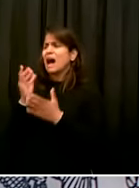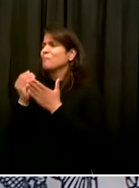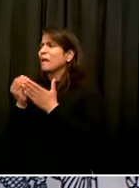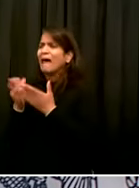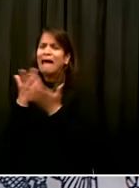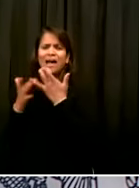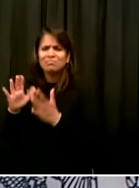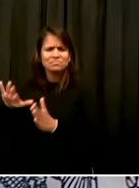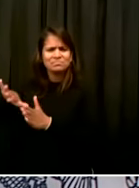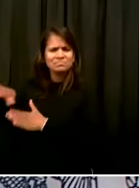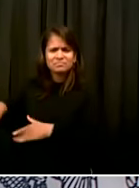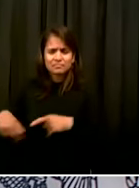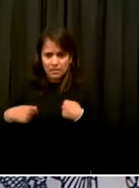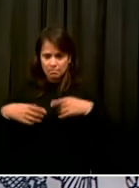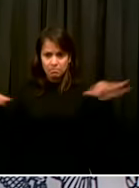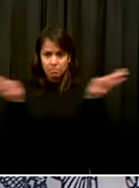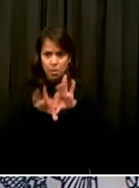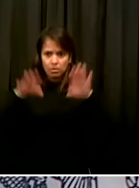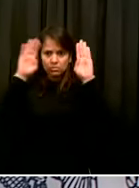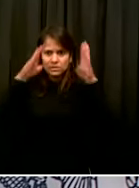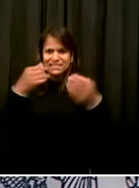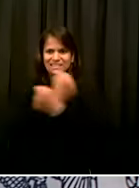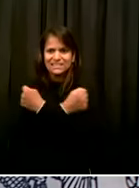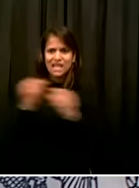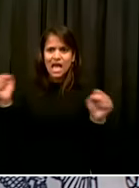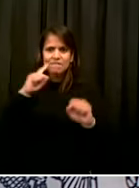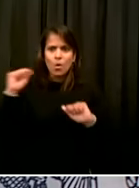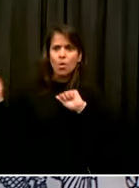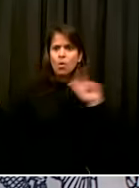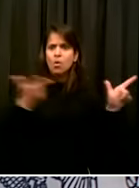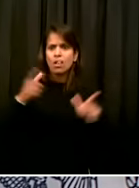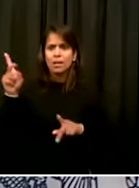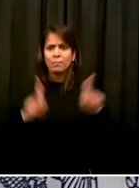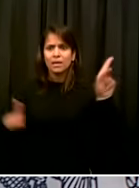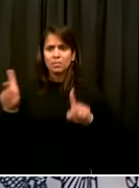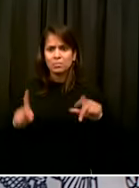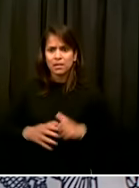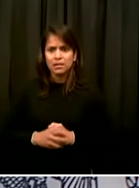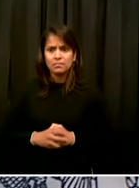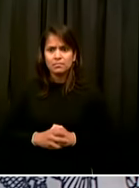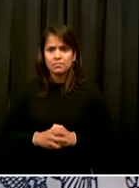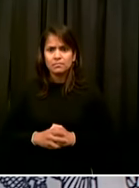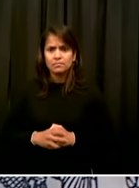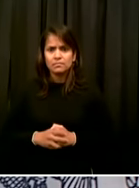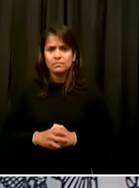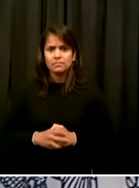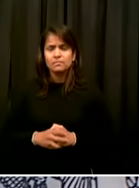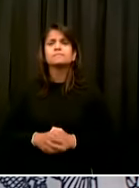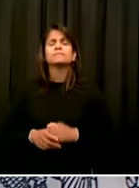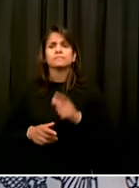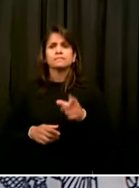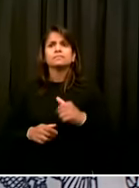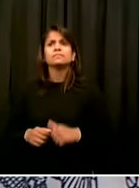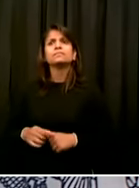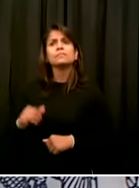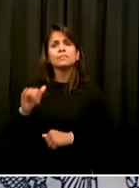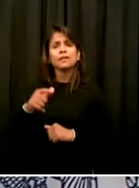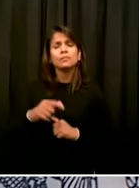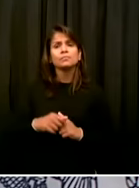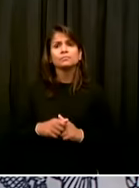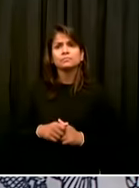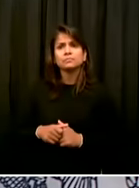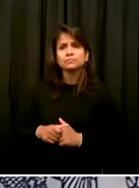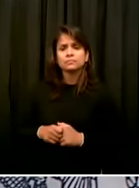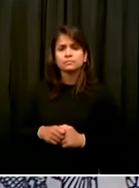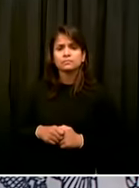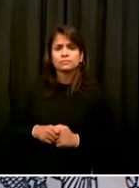need action to avert a host of challenges in this city. Looks like the stimulus is dead right now, and